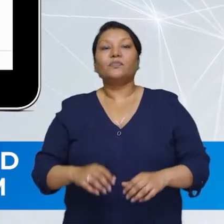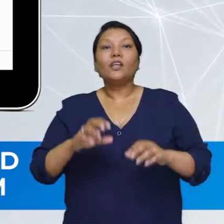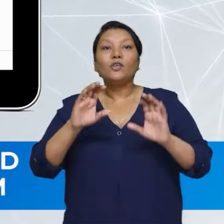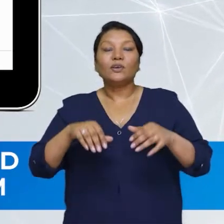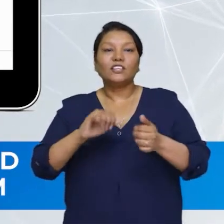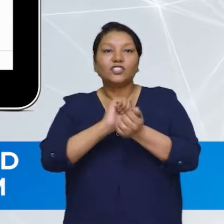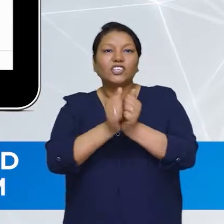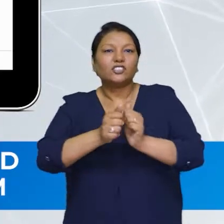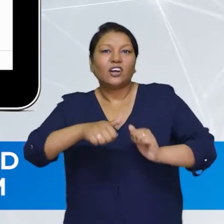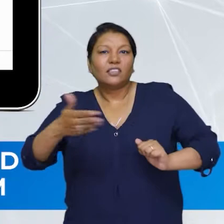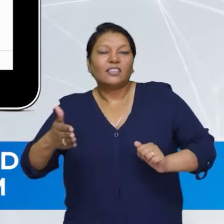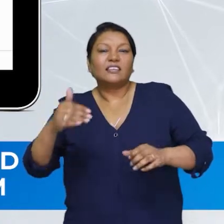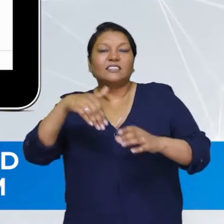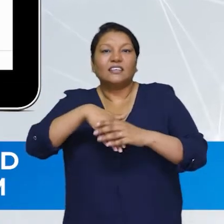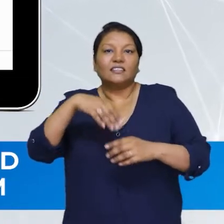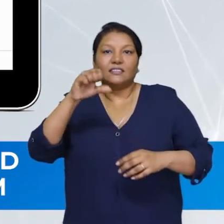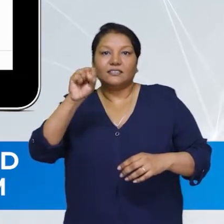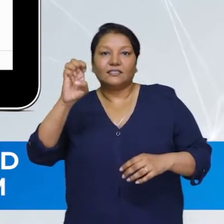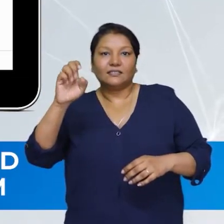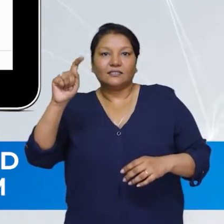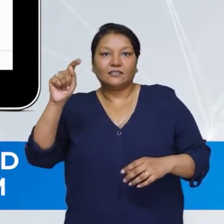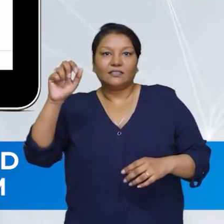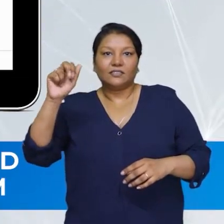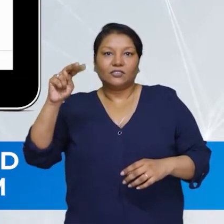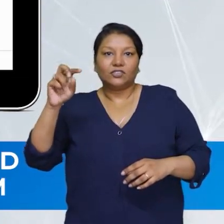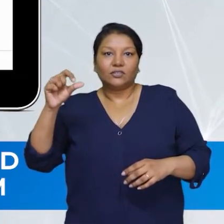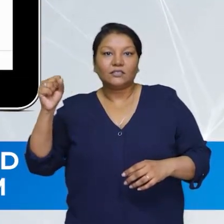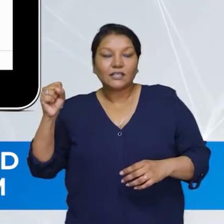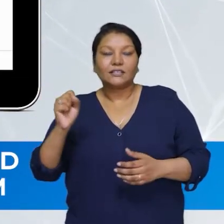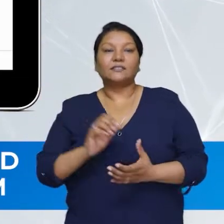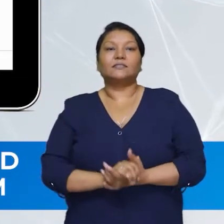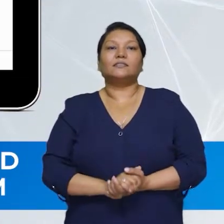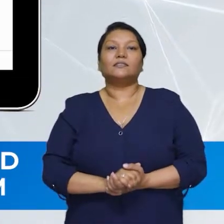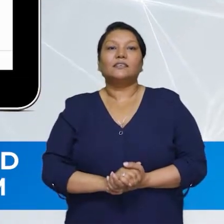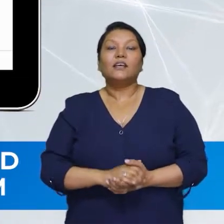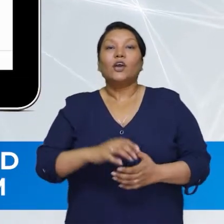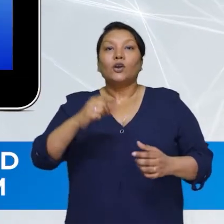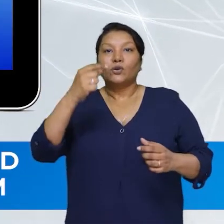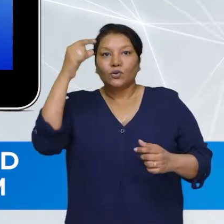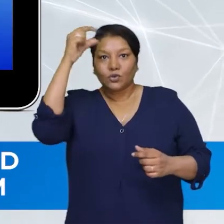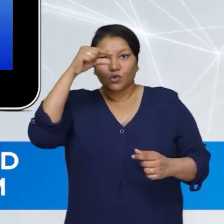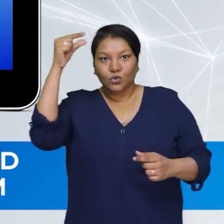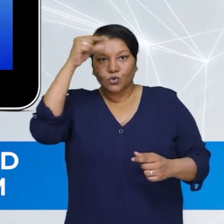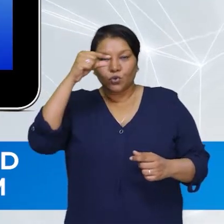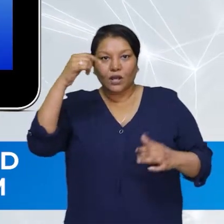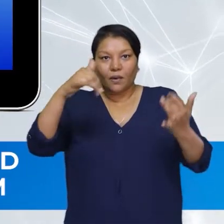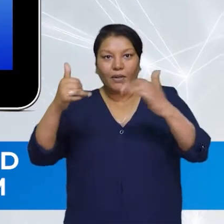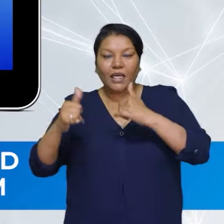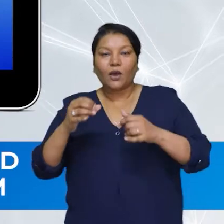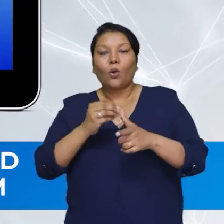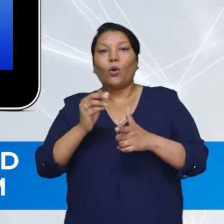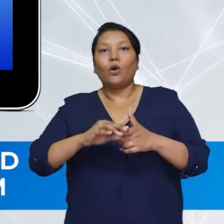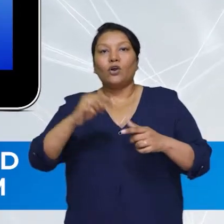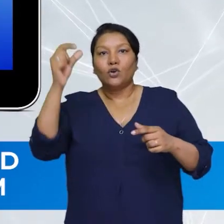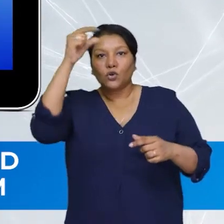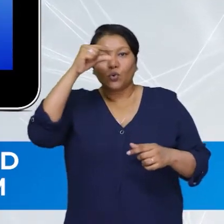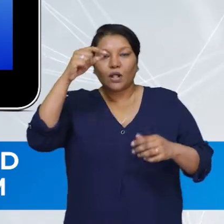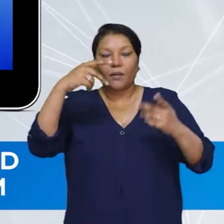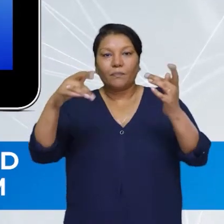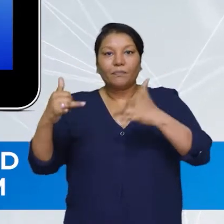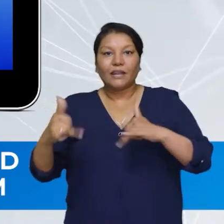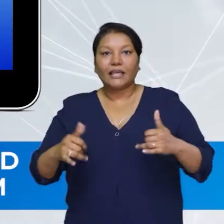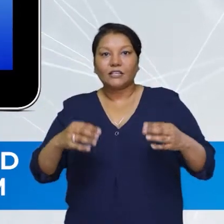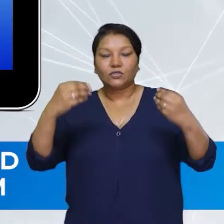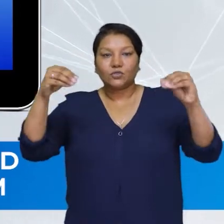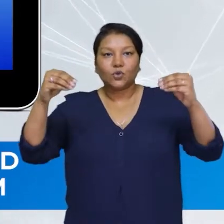You can personalize other features using the Settings app. The Google Play app, also called Play